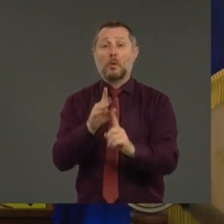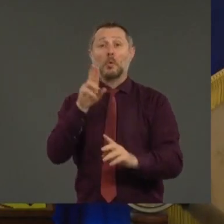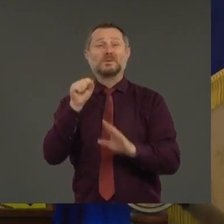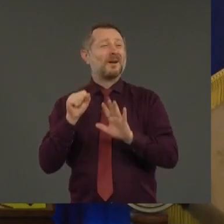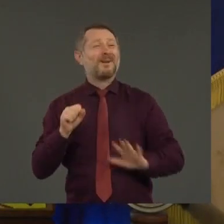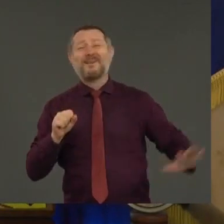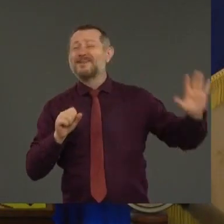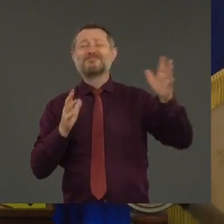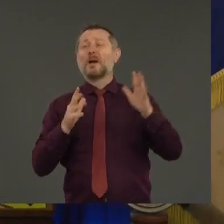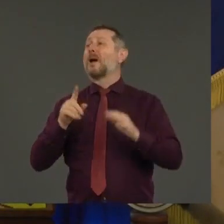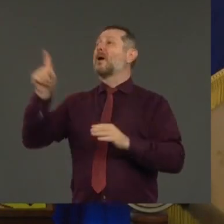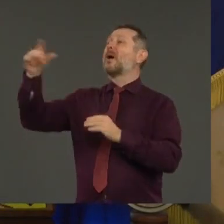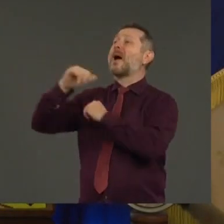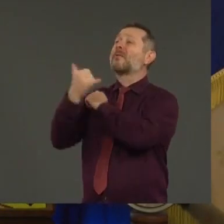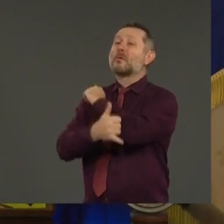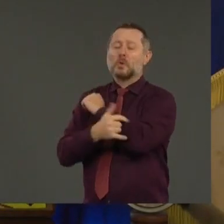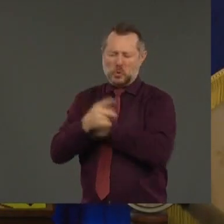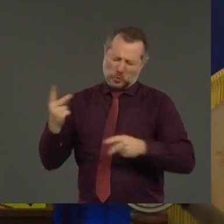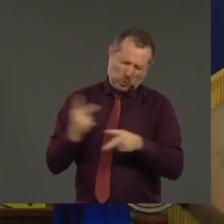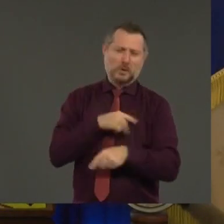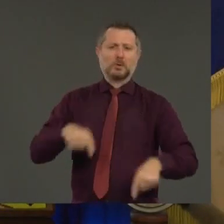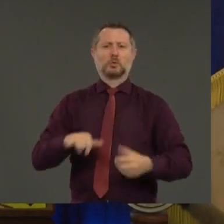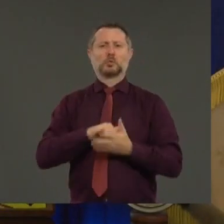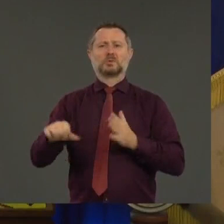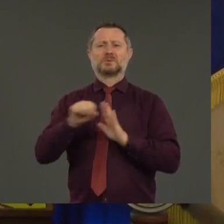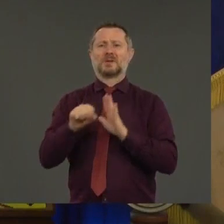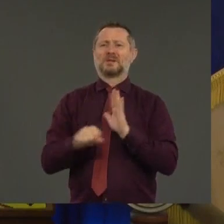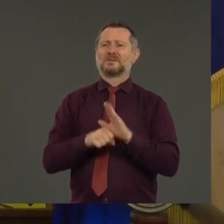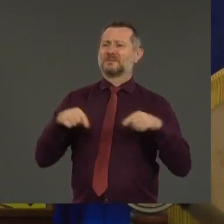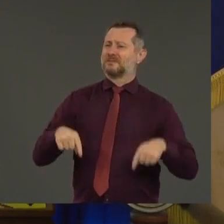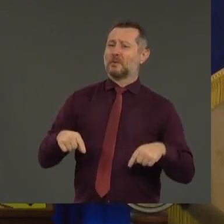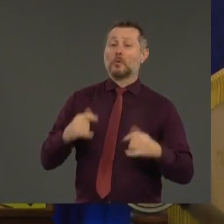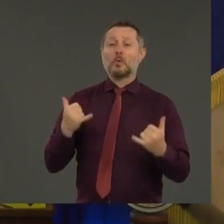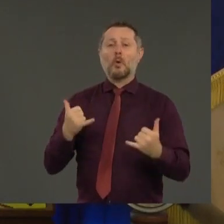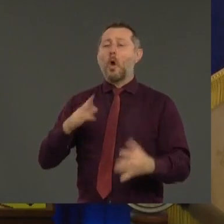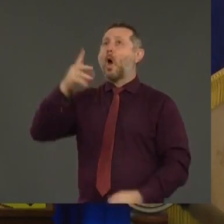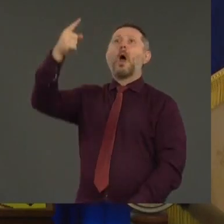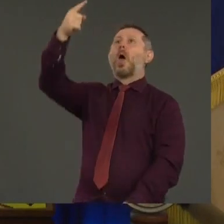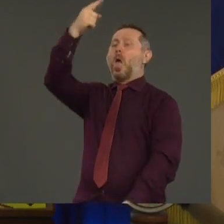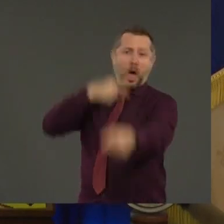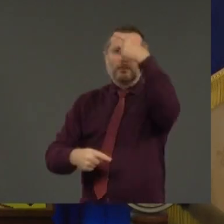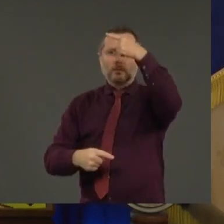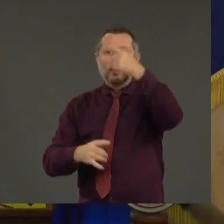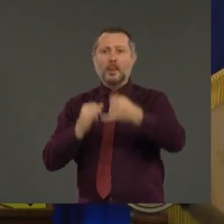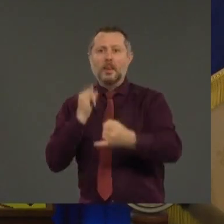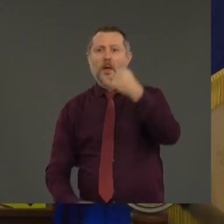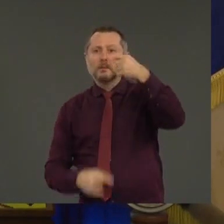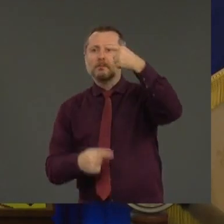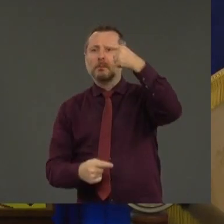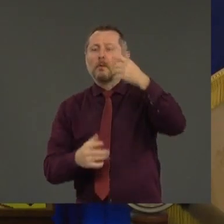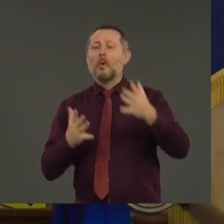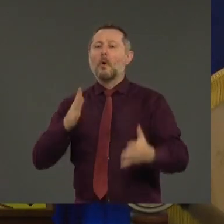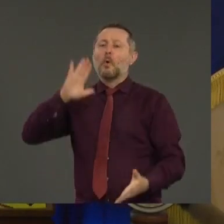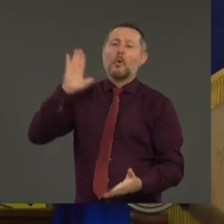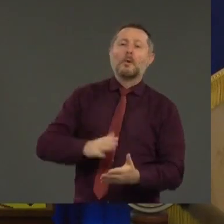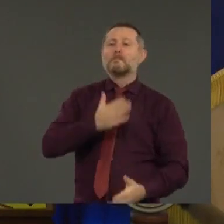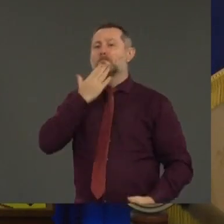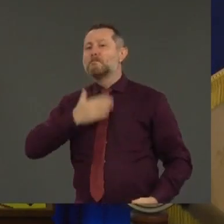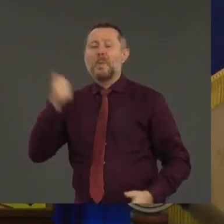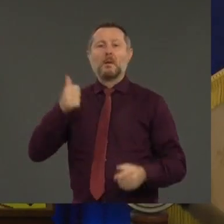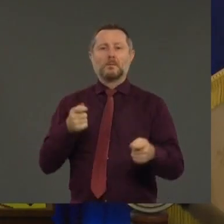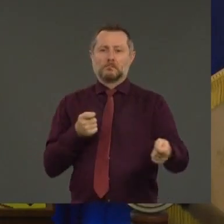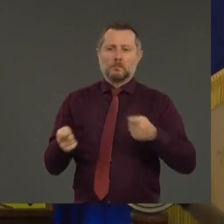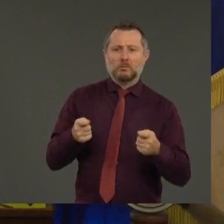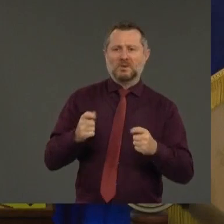globe. But today, we have done a full 180. From worst to first, we are controlling the